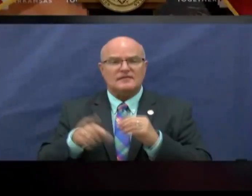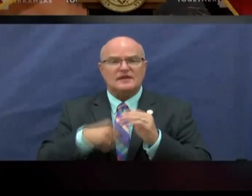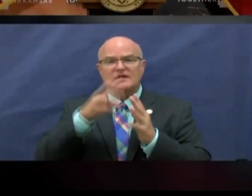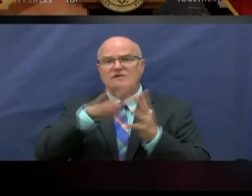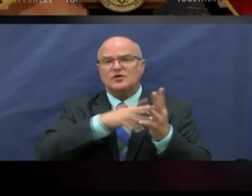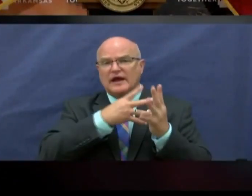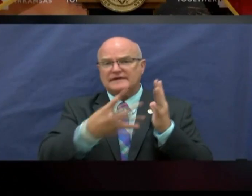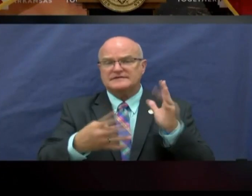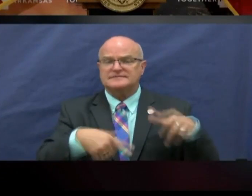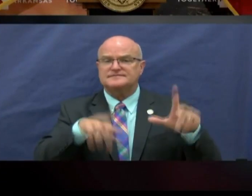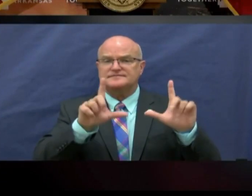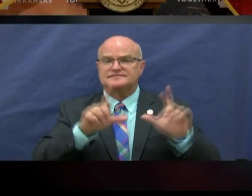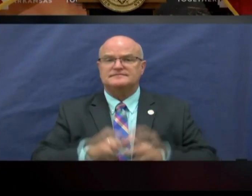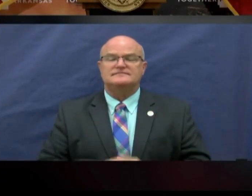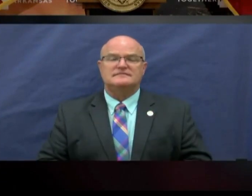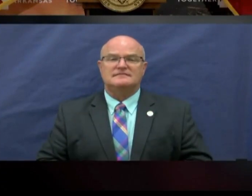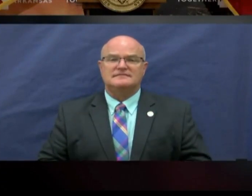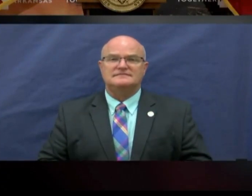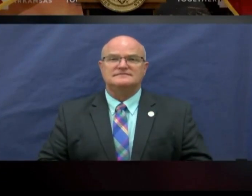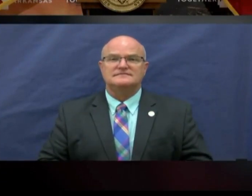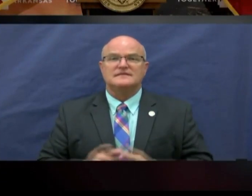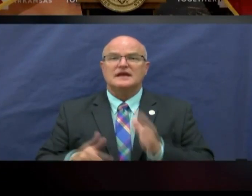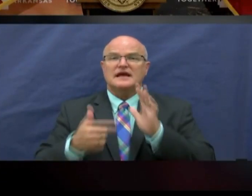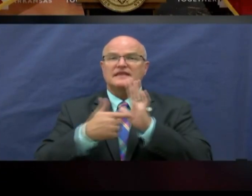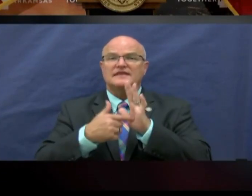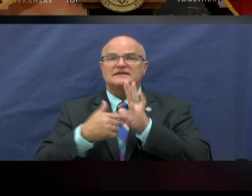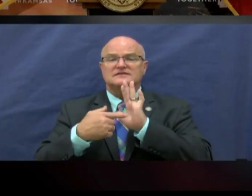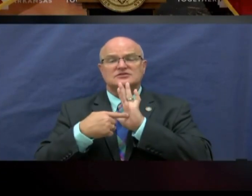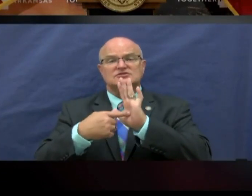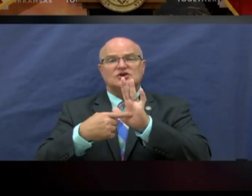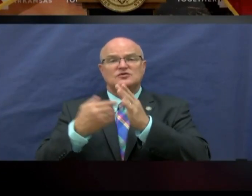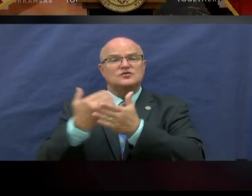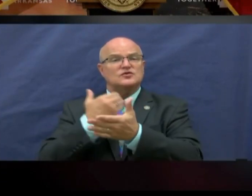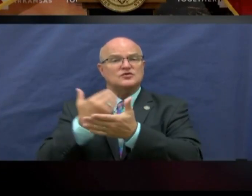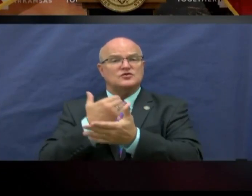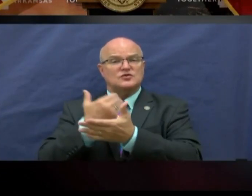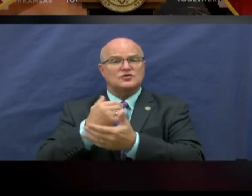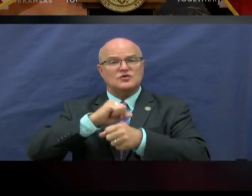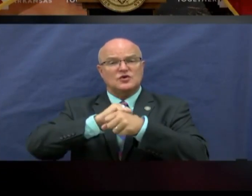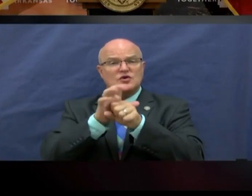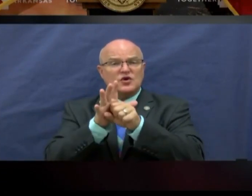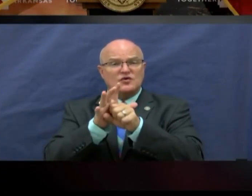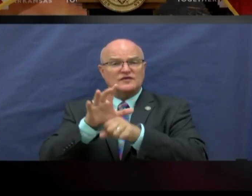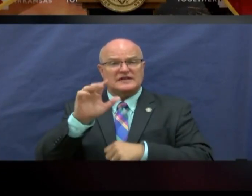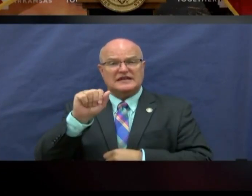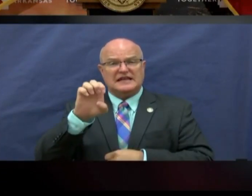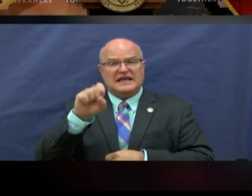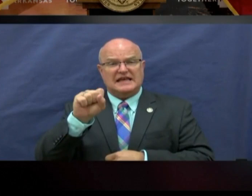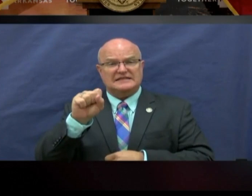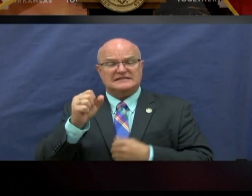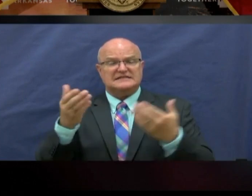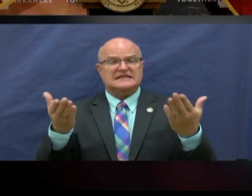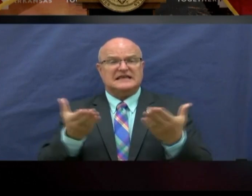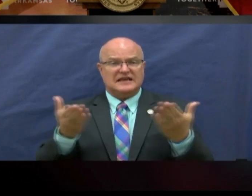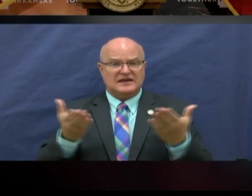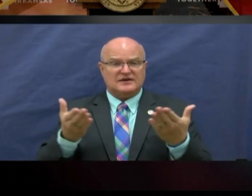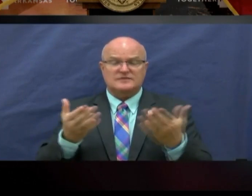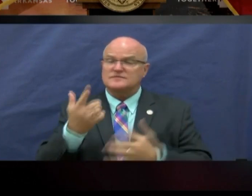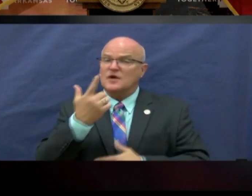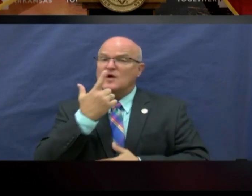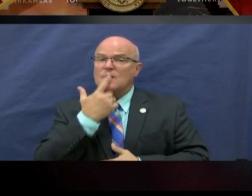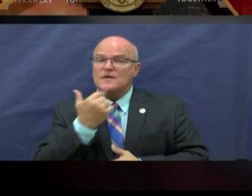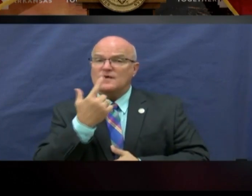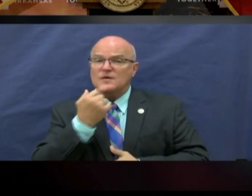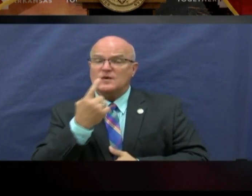graph, and this just shows us the new COVID cases in Arkansas by case type. The red are